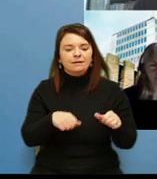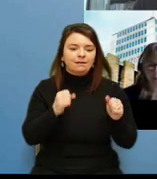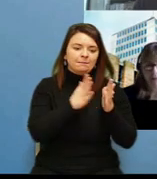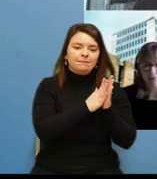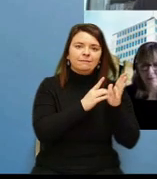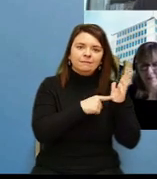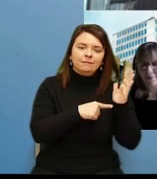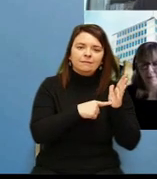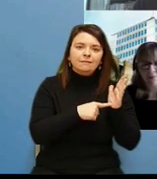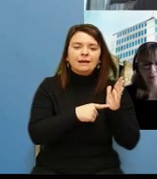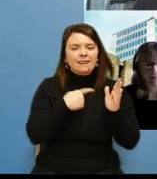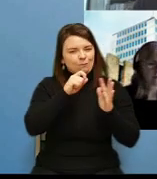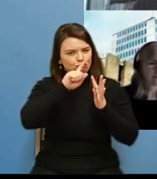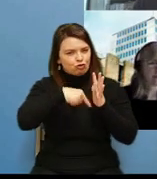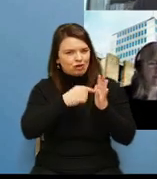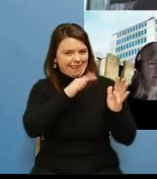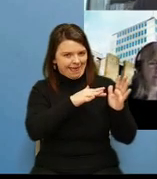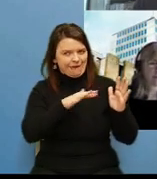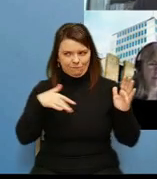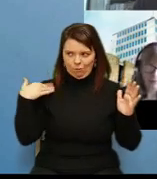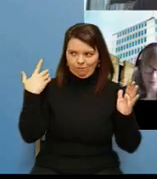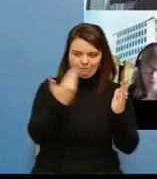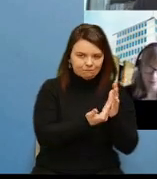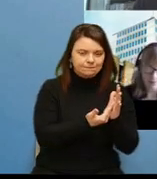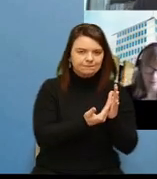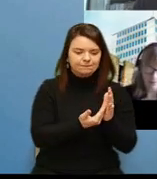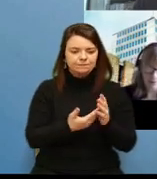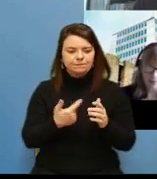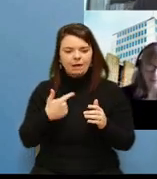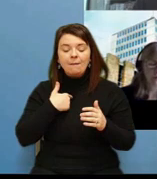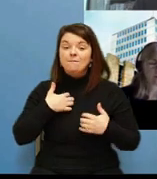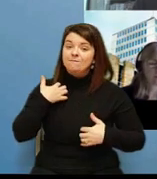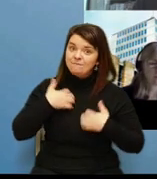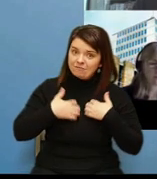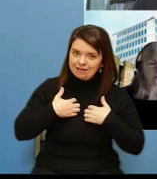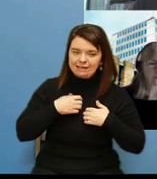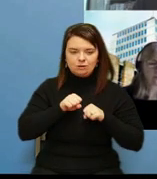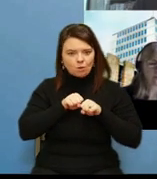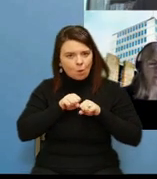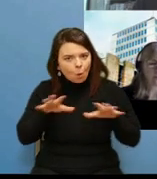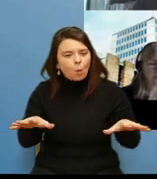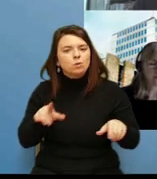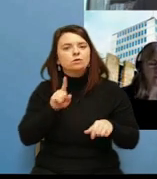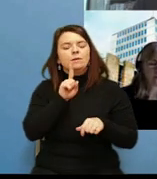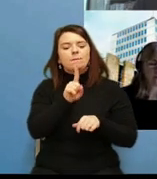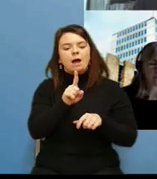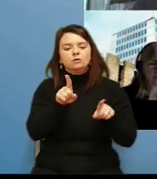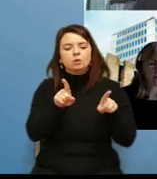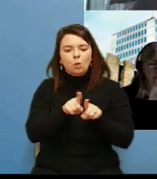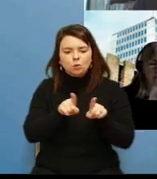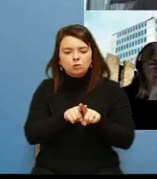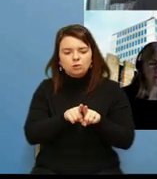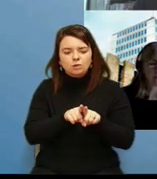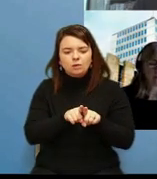finally make the light of day, because it's a project that's been around for a while, and I think that I'm very keen to get